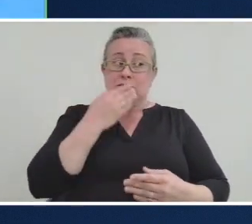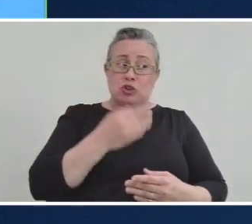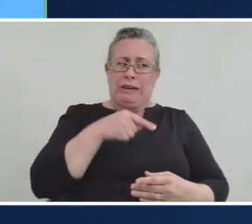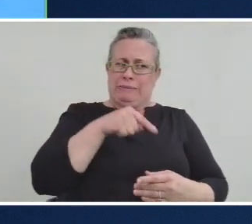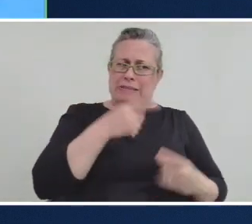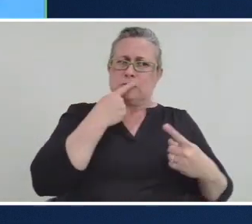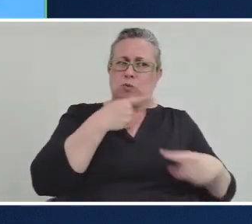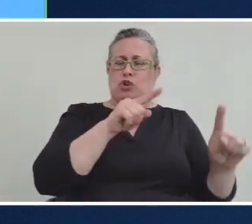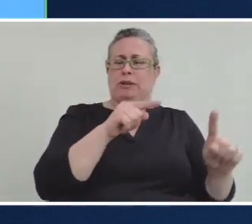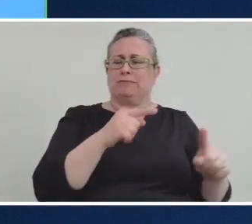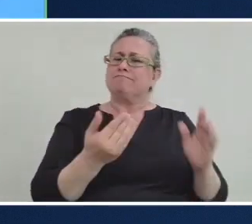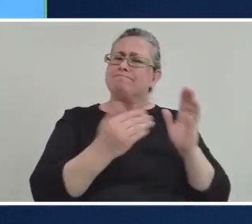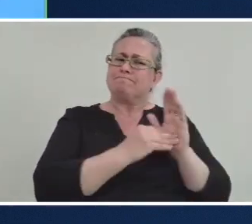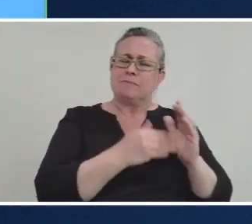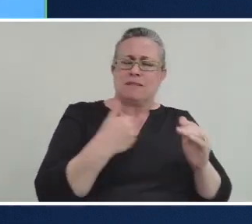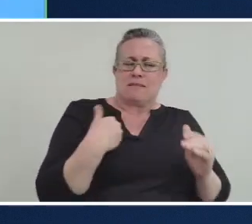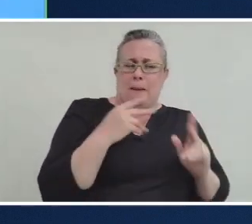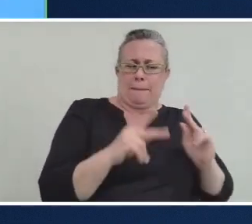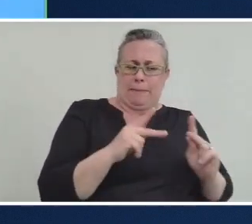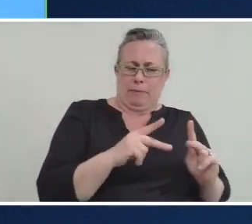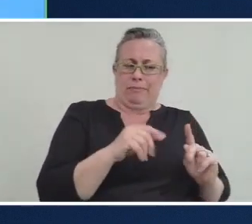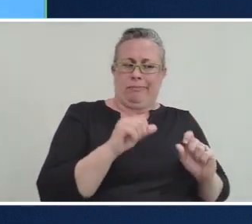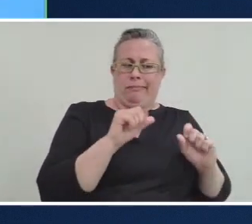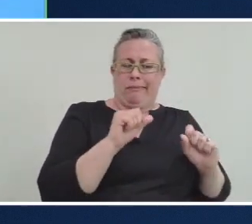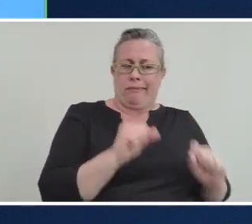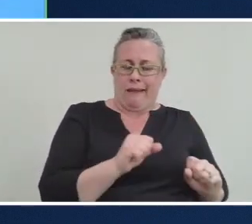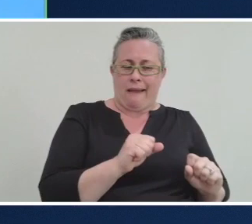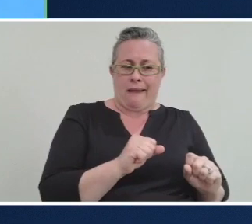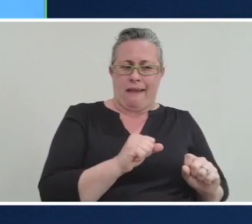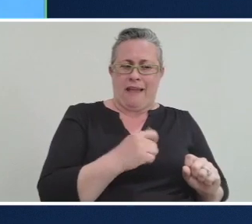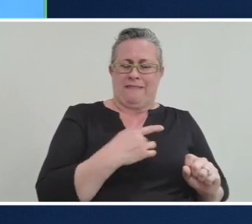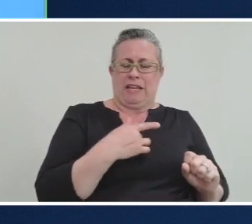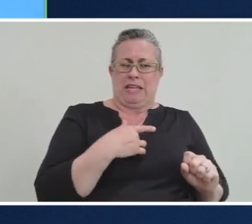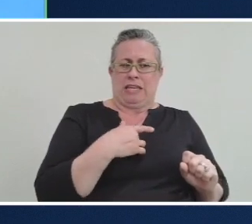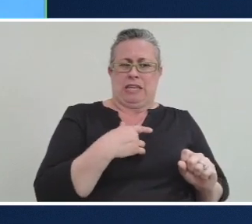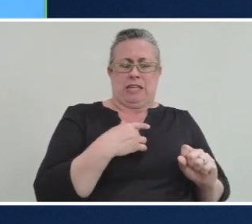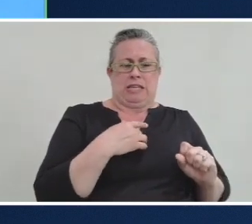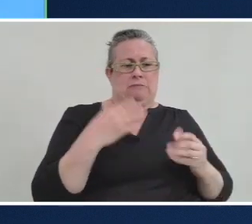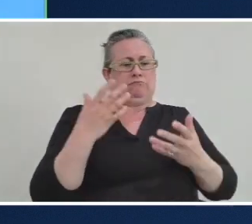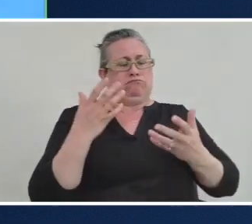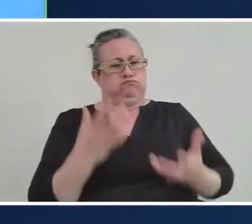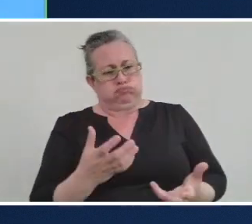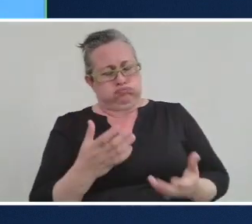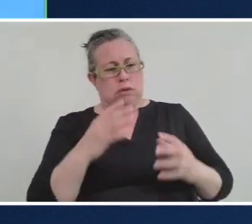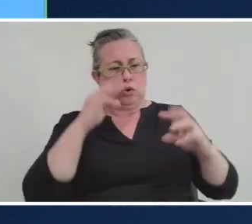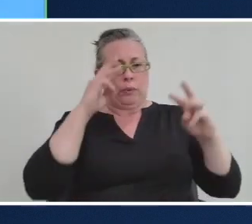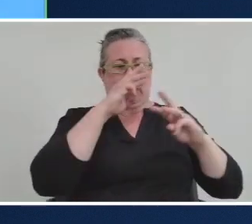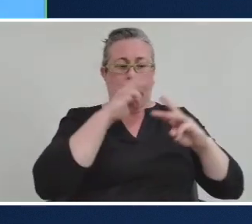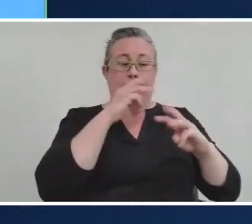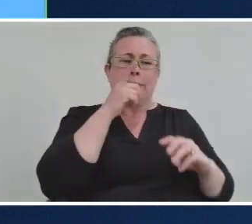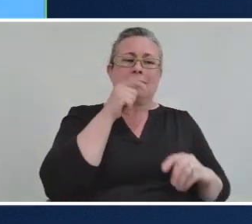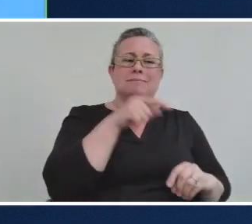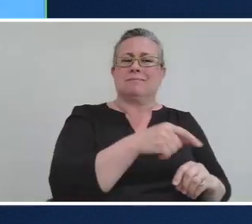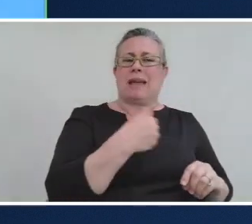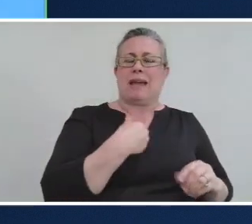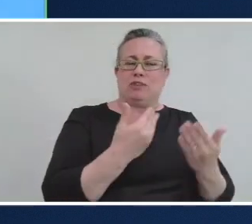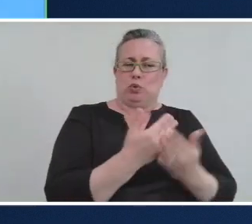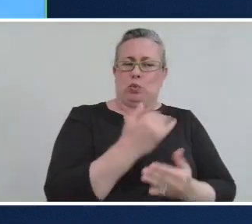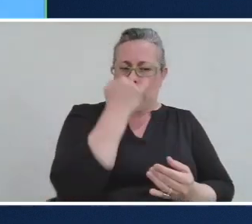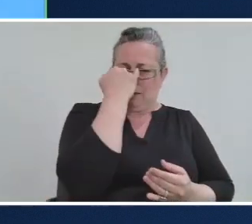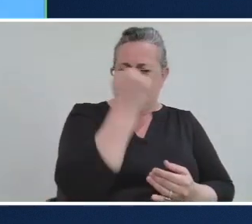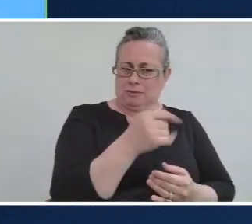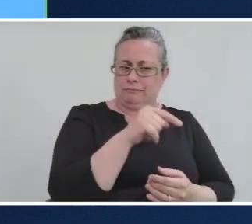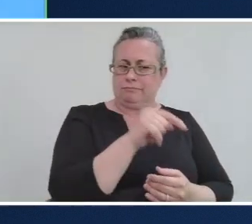young people as well can be great warriors against corruption because they have new ideas and they are very fond